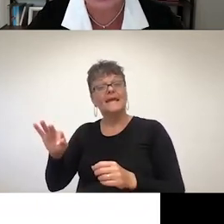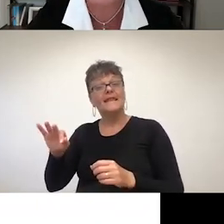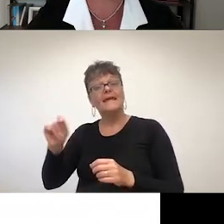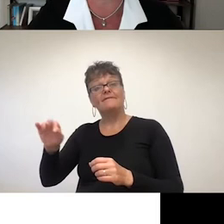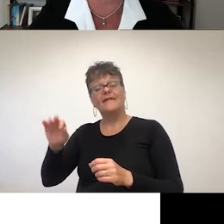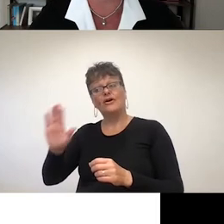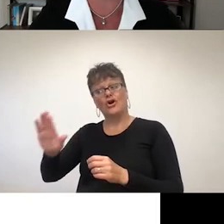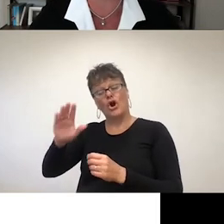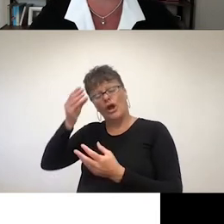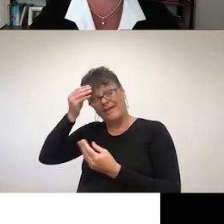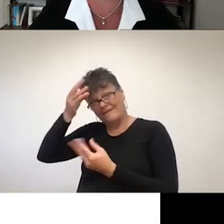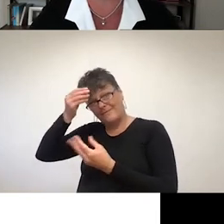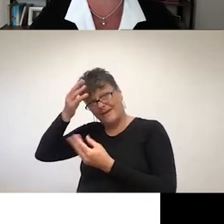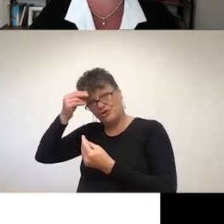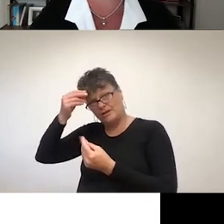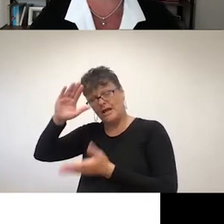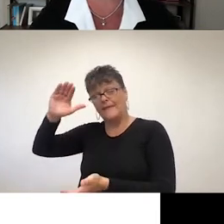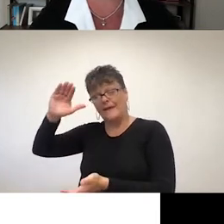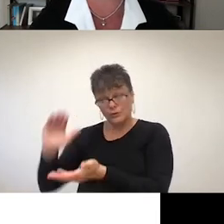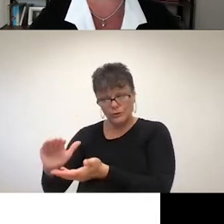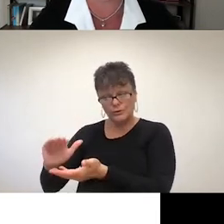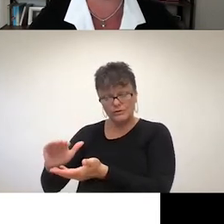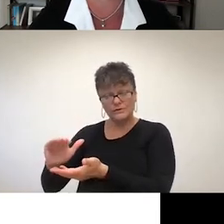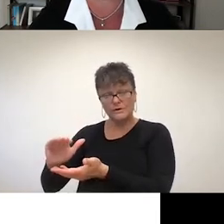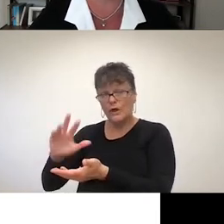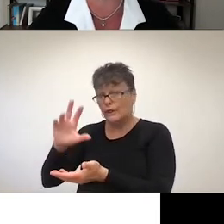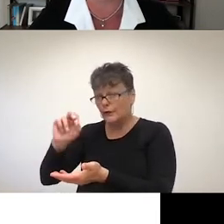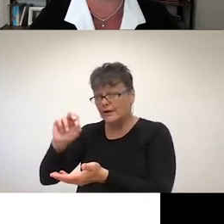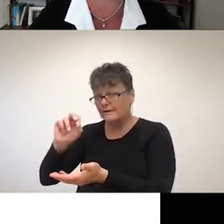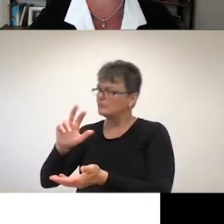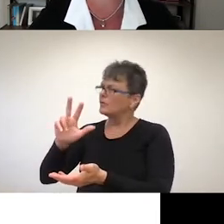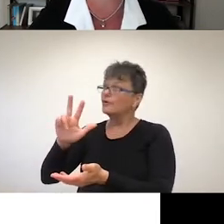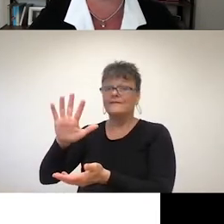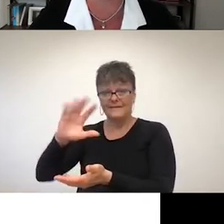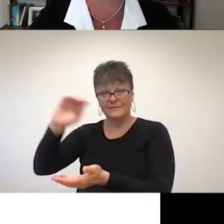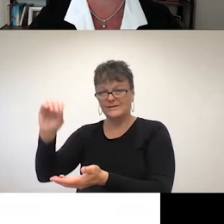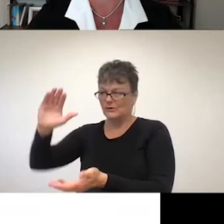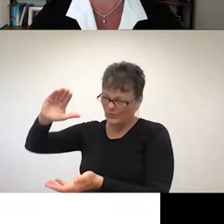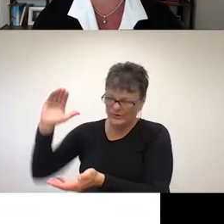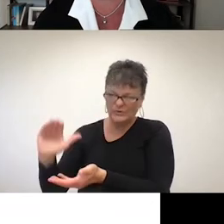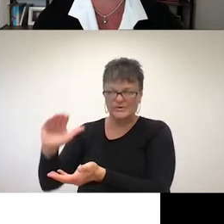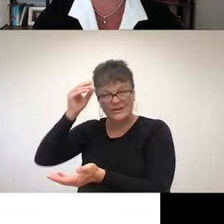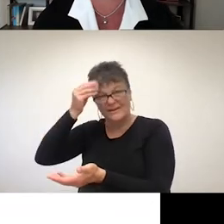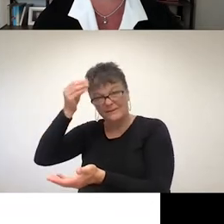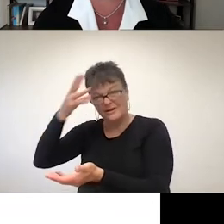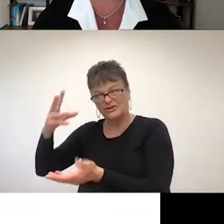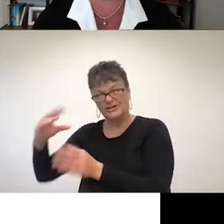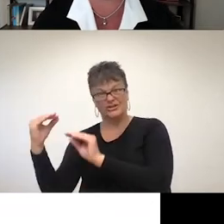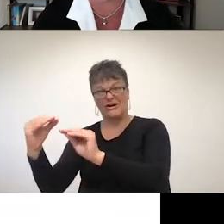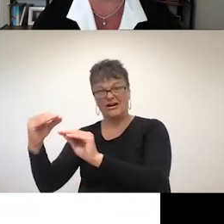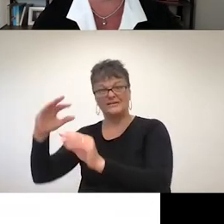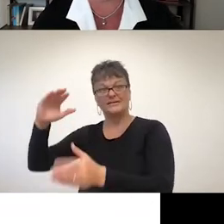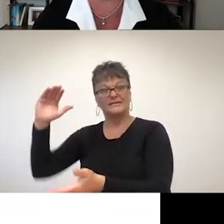35% in order to make room for relationship building, connections, and active learning. And they found that students in